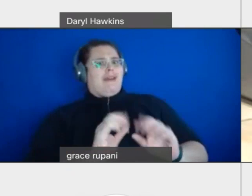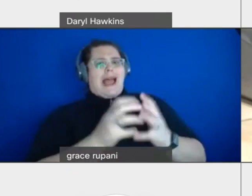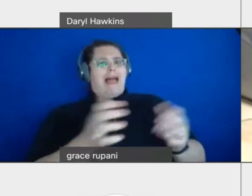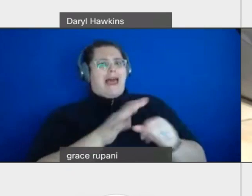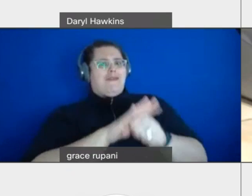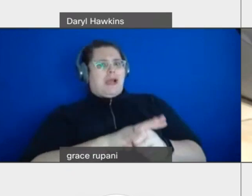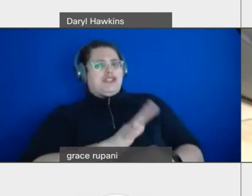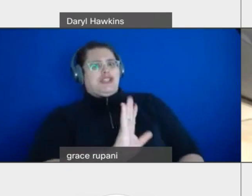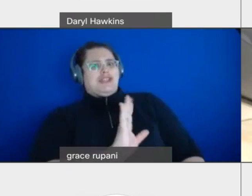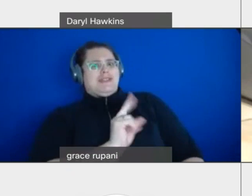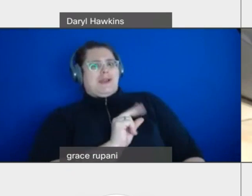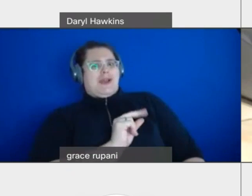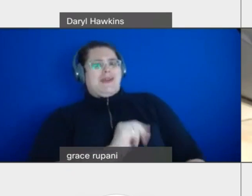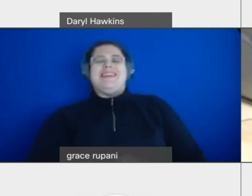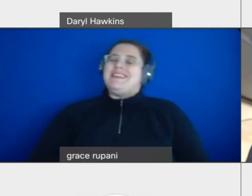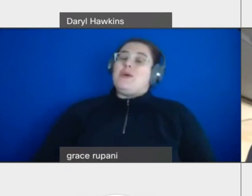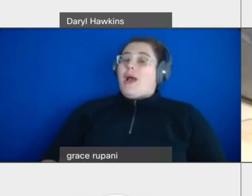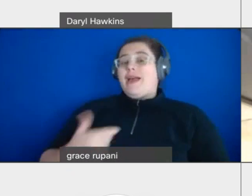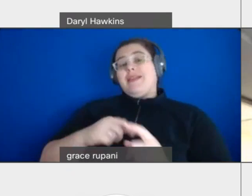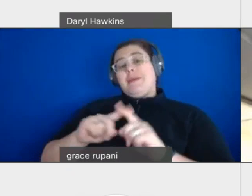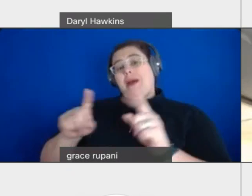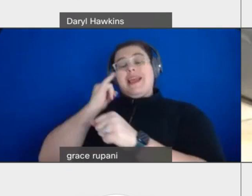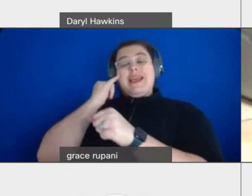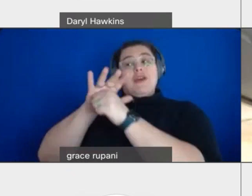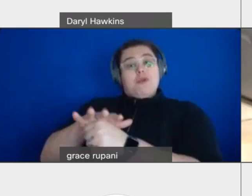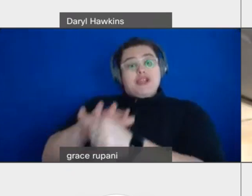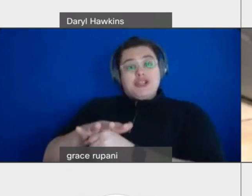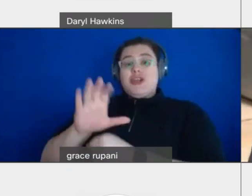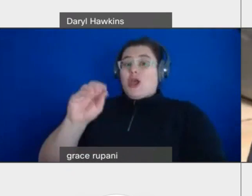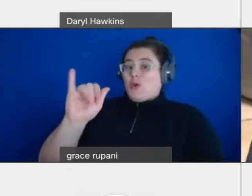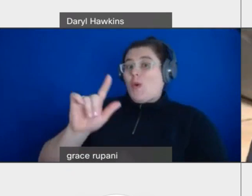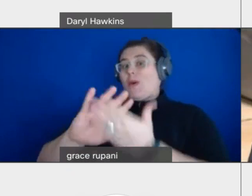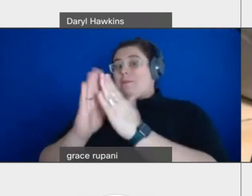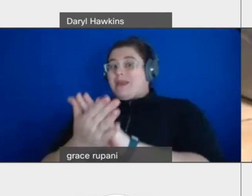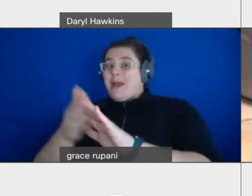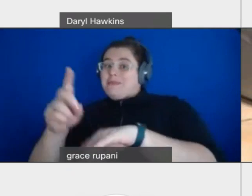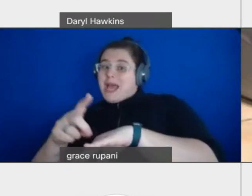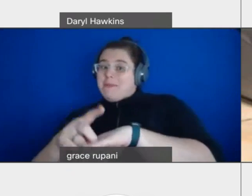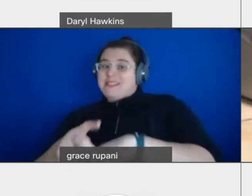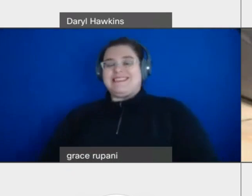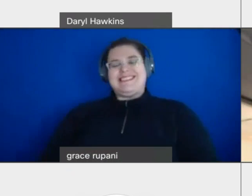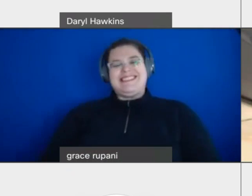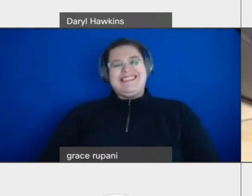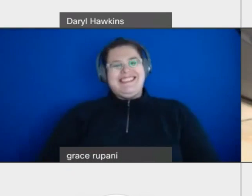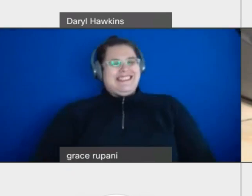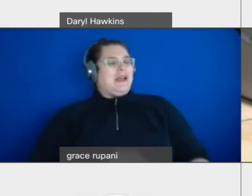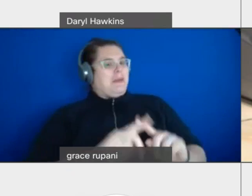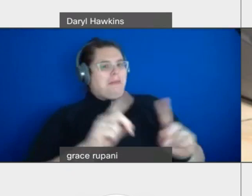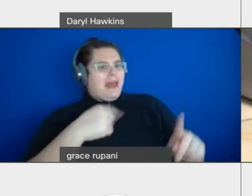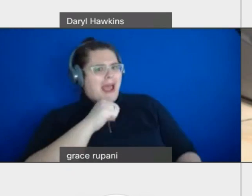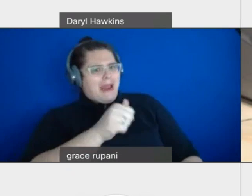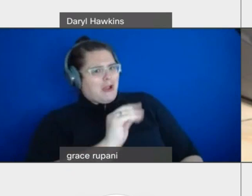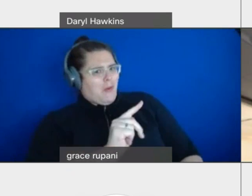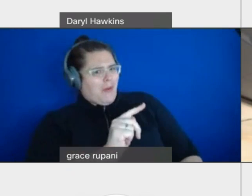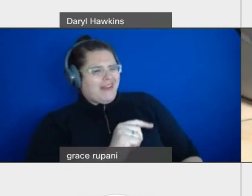Well, pressure makes diamonds. So. So only if you start off as cold. Okay. So as